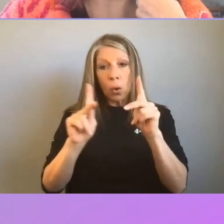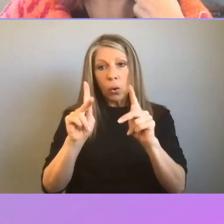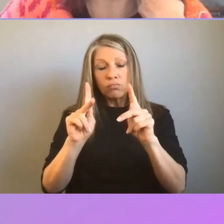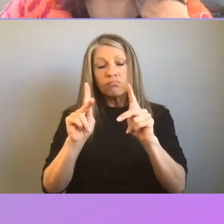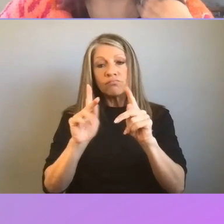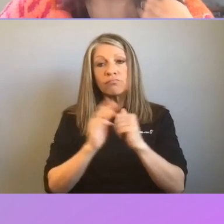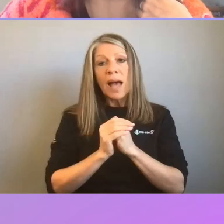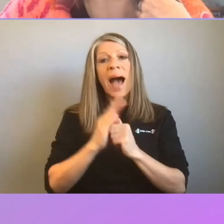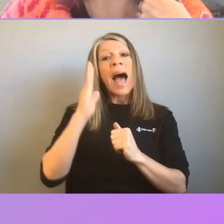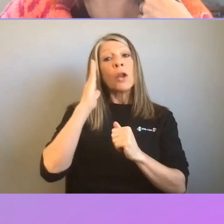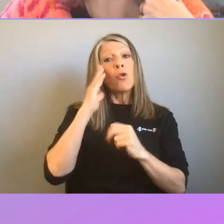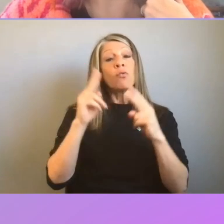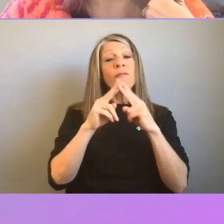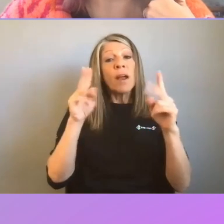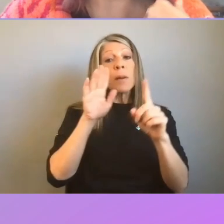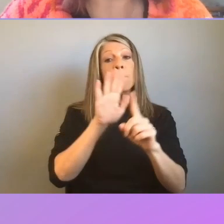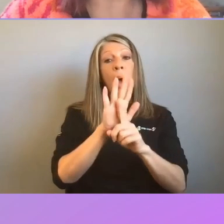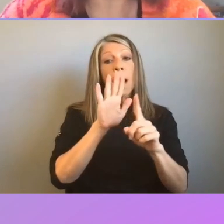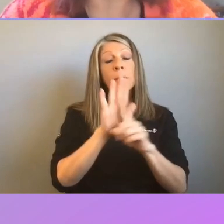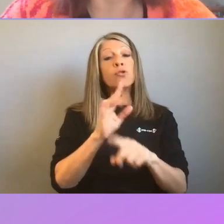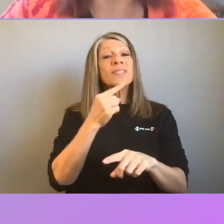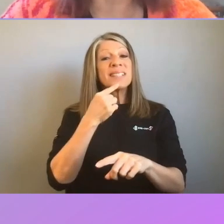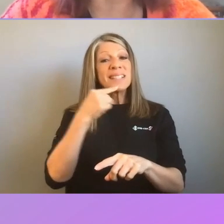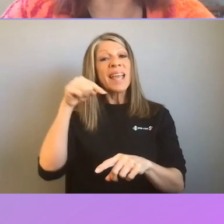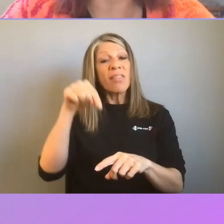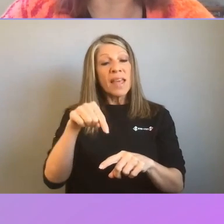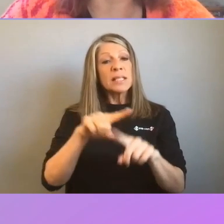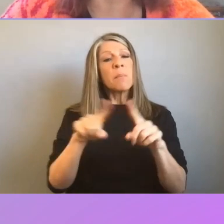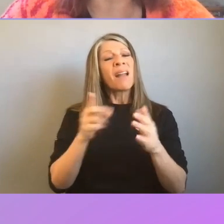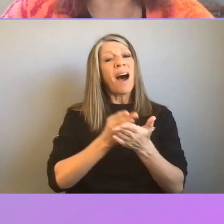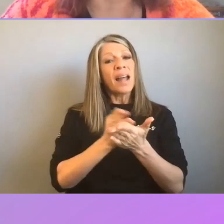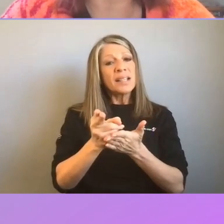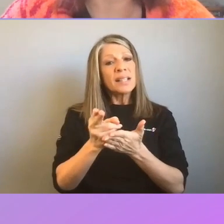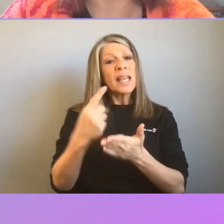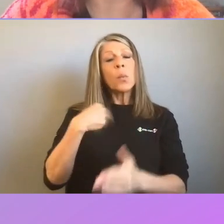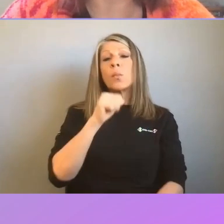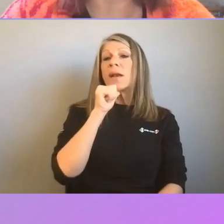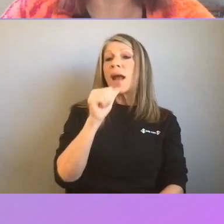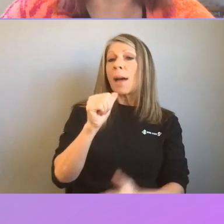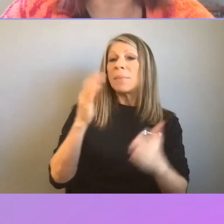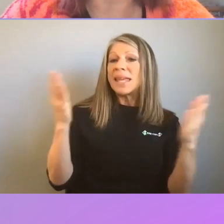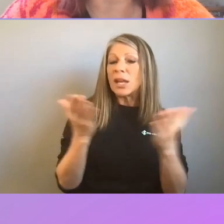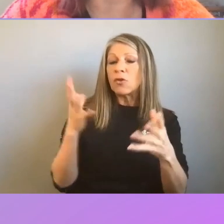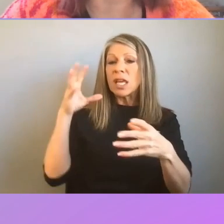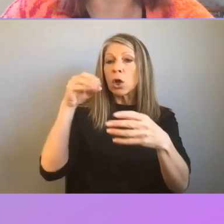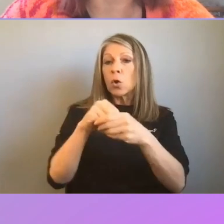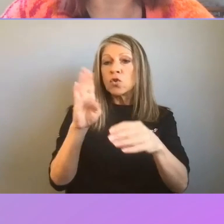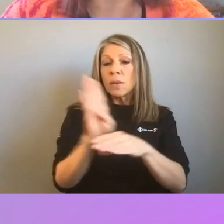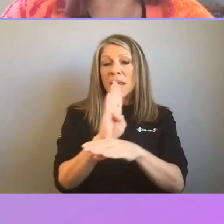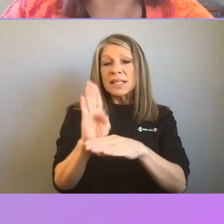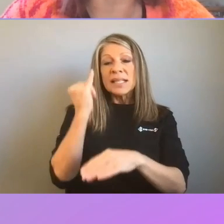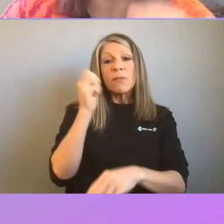it's very popular to say these kinds of things, but truthfully, we wouldn't be in the inclusion business if we didn't think